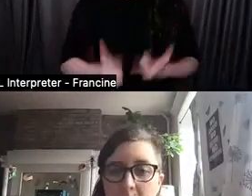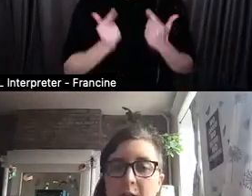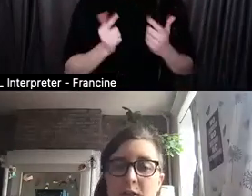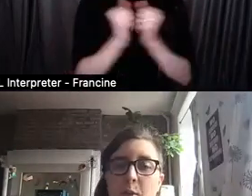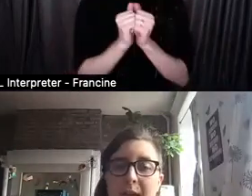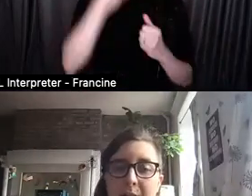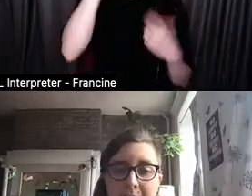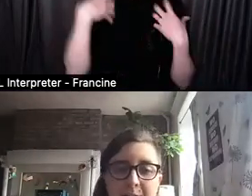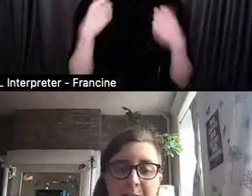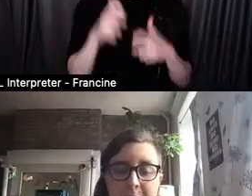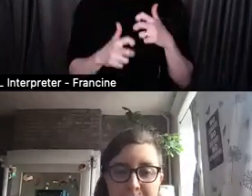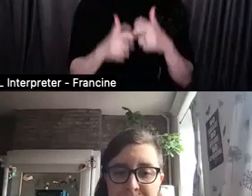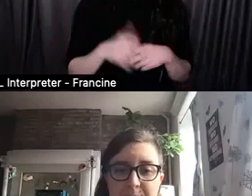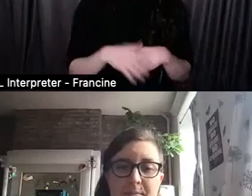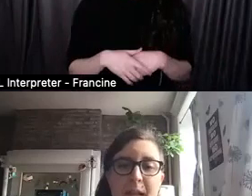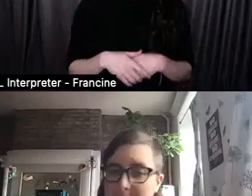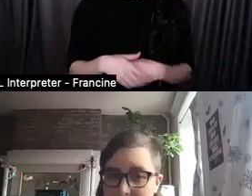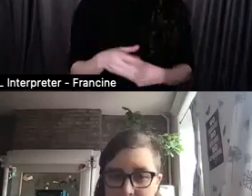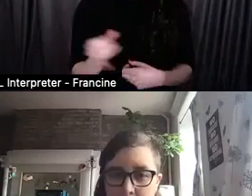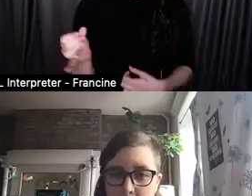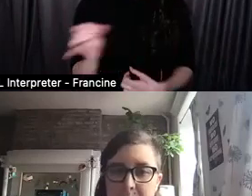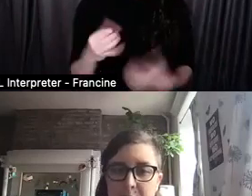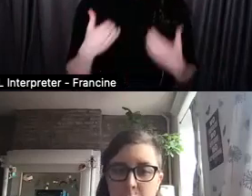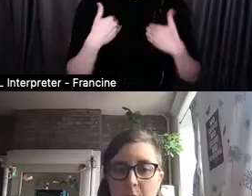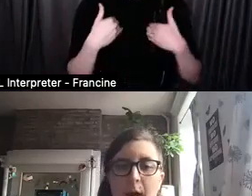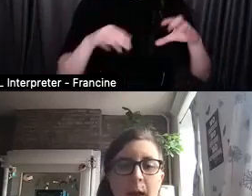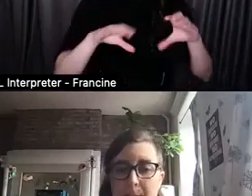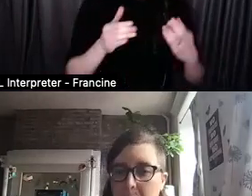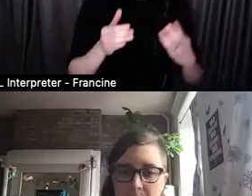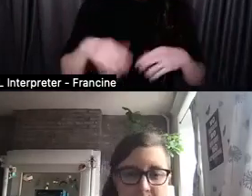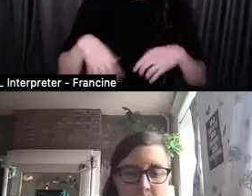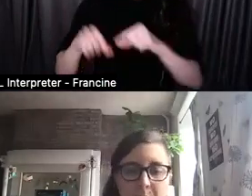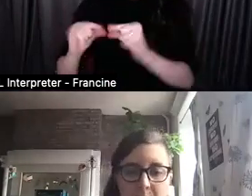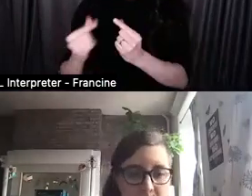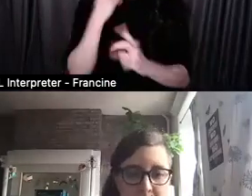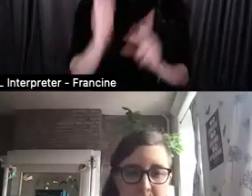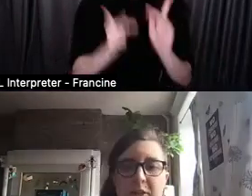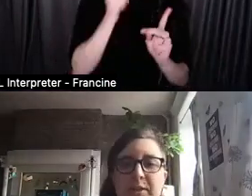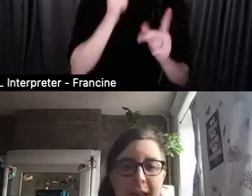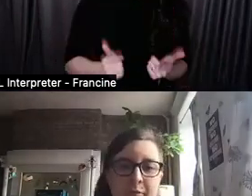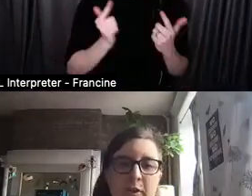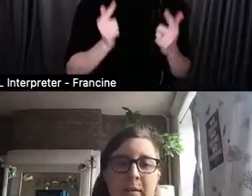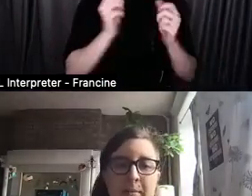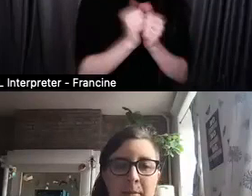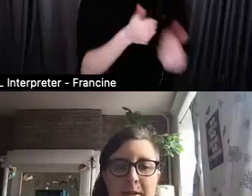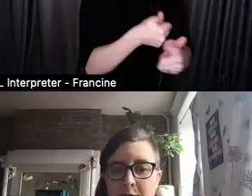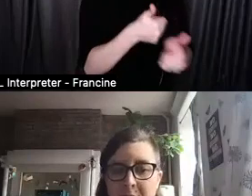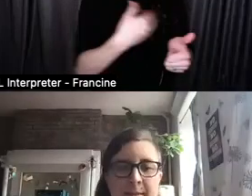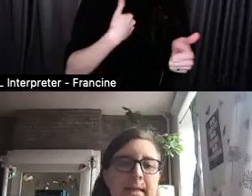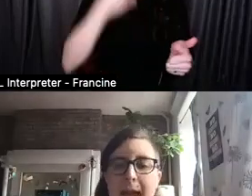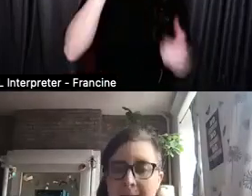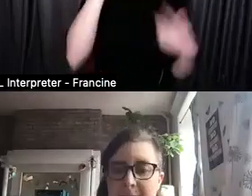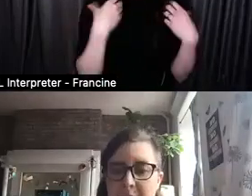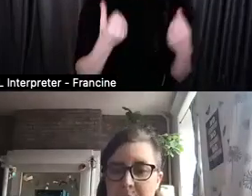issue. So we have classes and groups for people living with mental health issues and for family members and